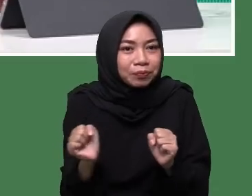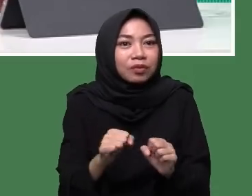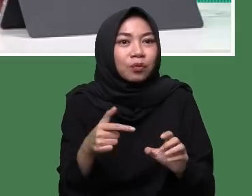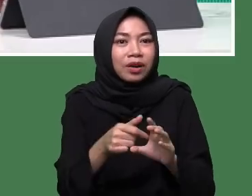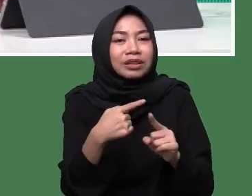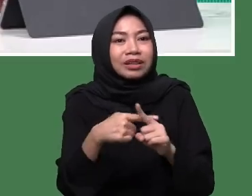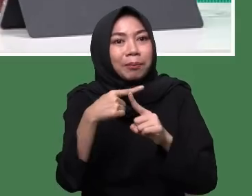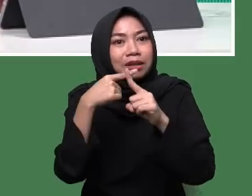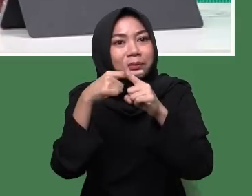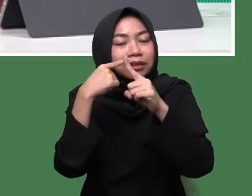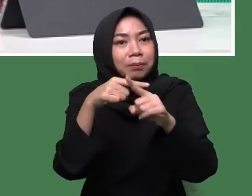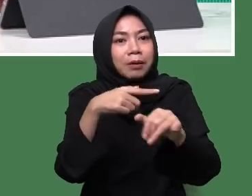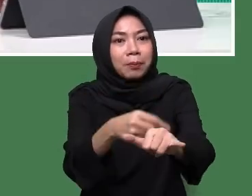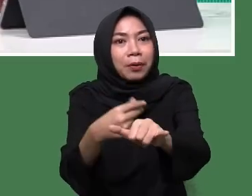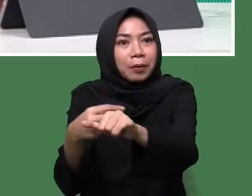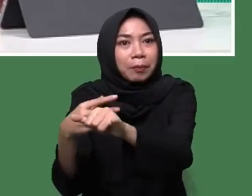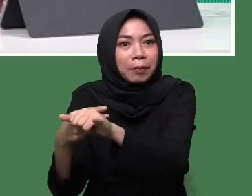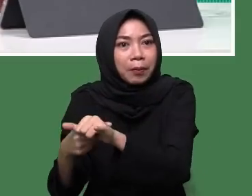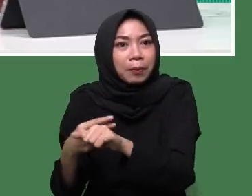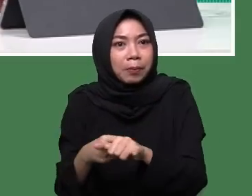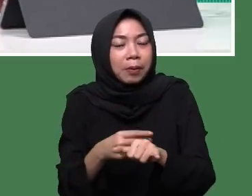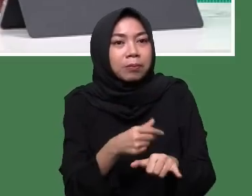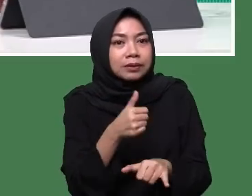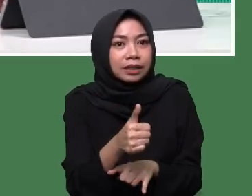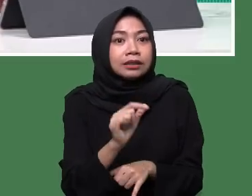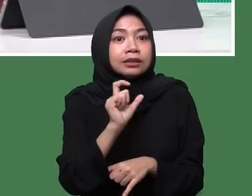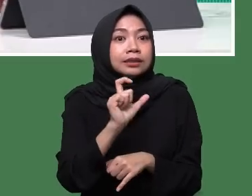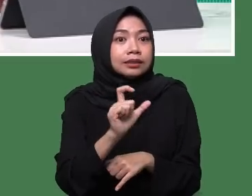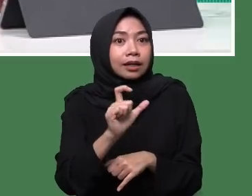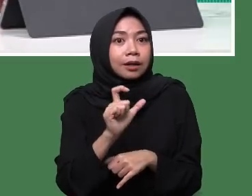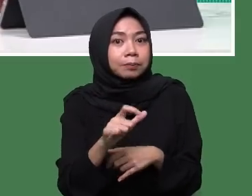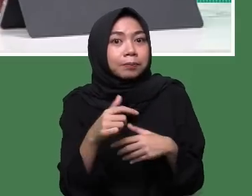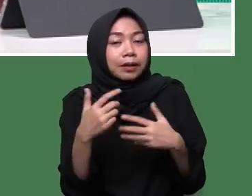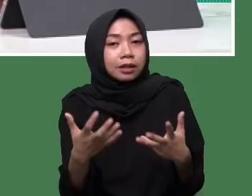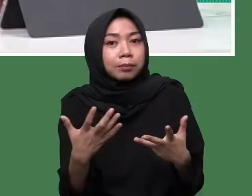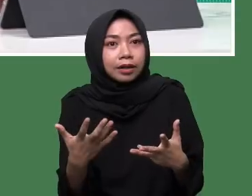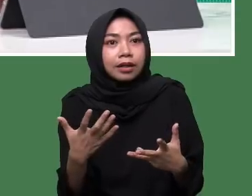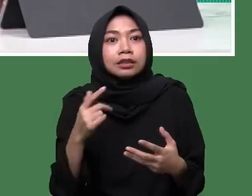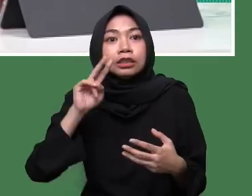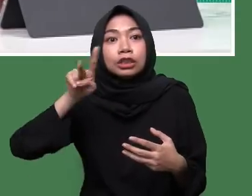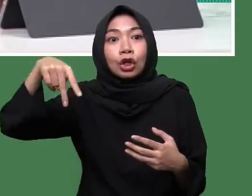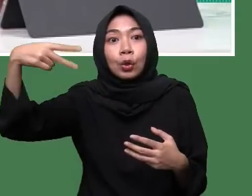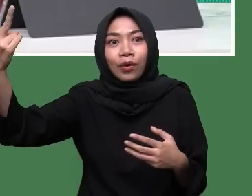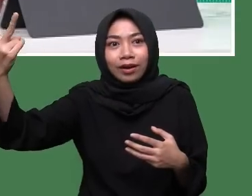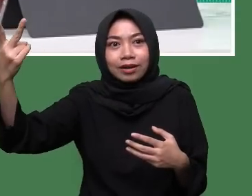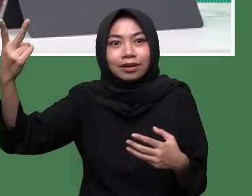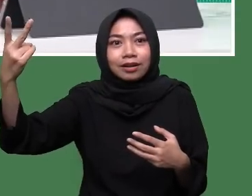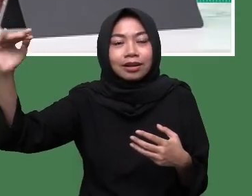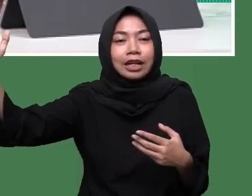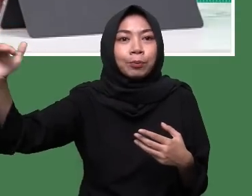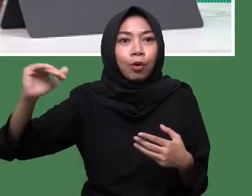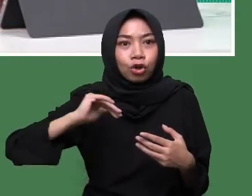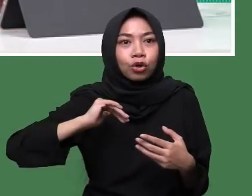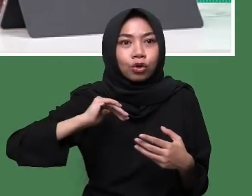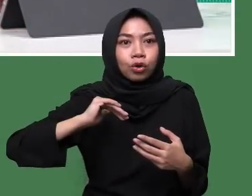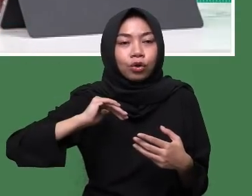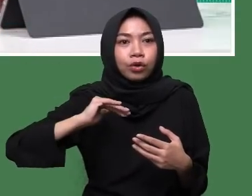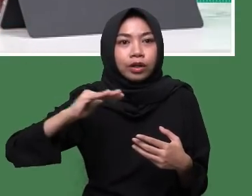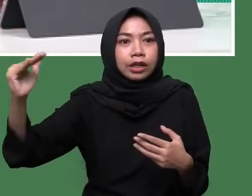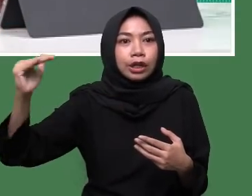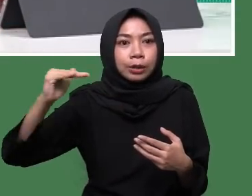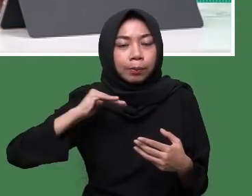the vaccines in Indonesia by possibly importing the bulk of the vaccines, but